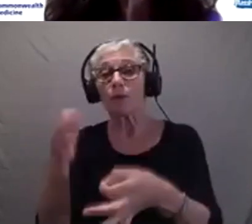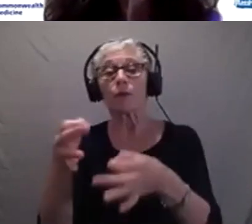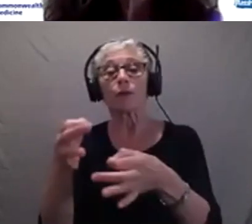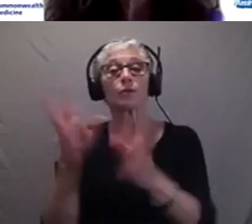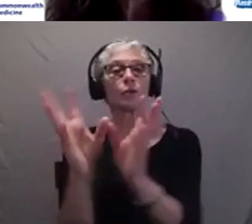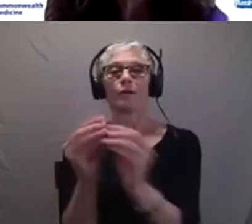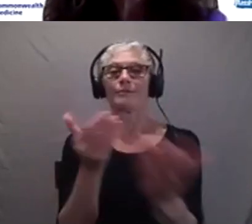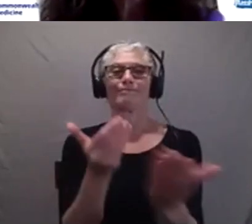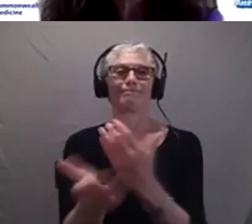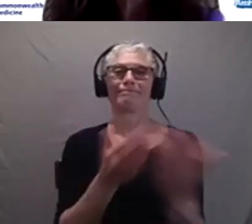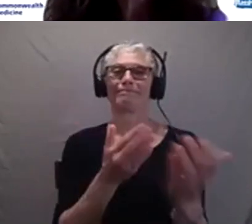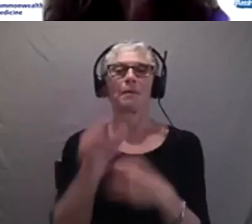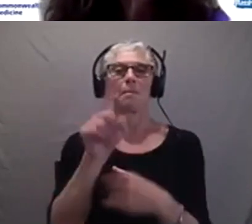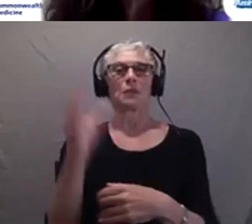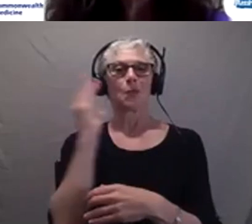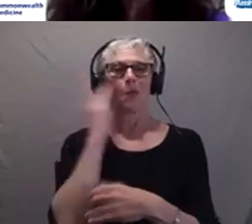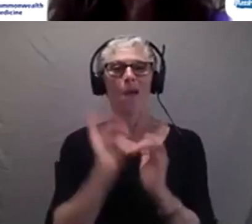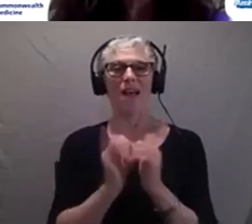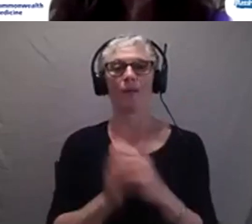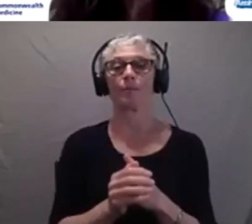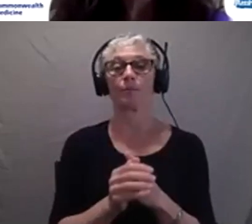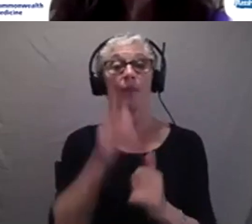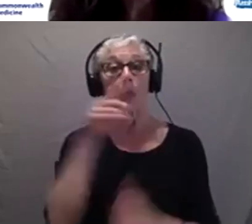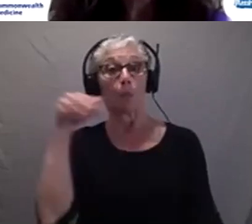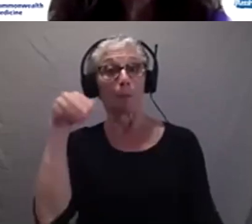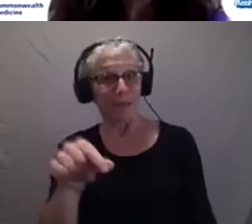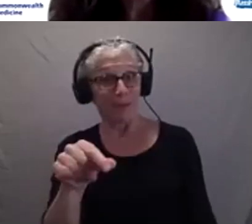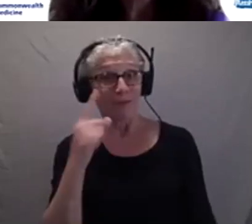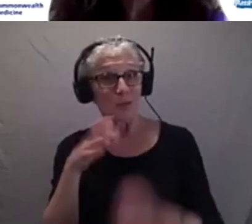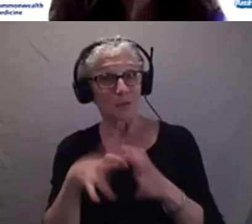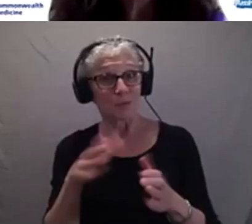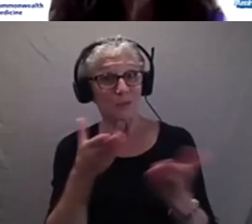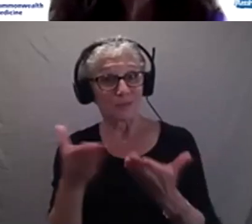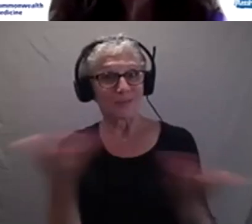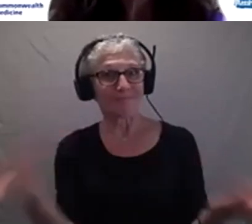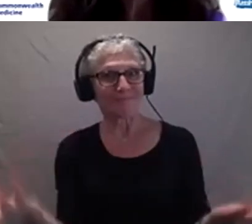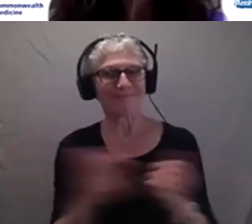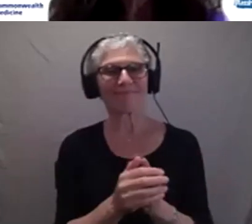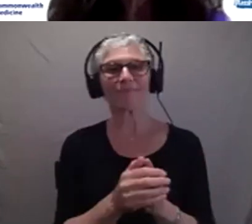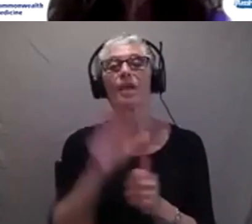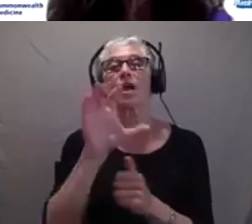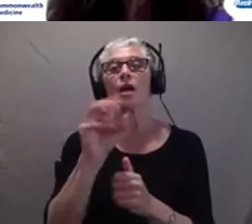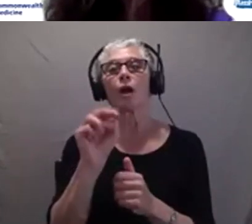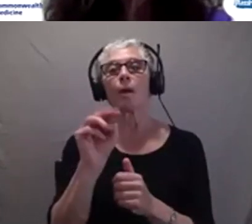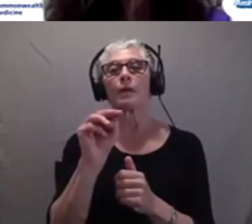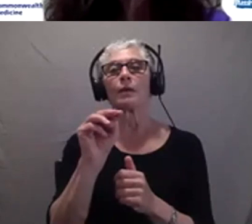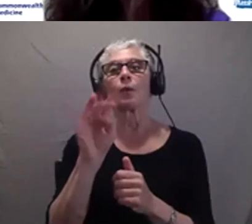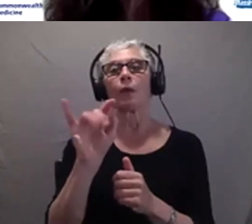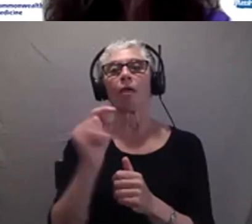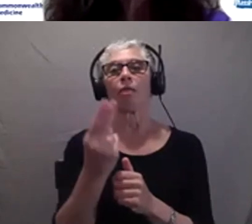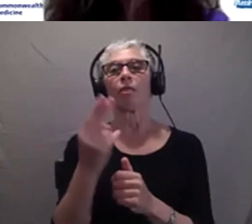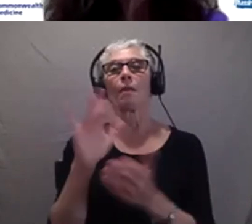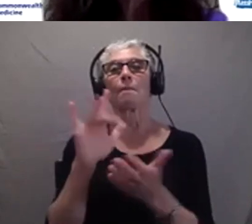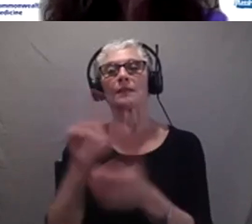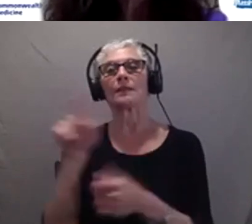conference. And of course, someone has to pay for interpreter services. At Commonwealth Medicine, our experts in health law